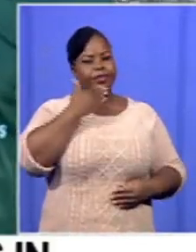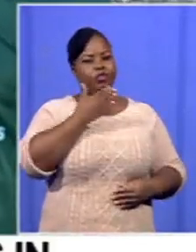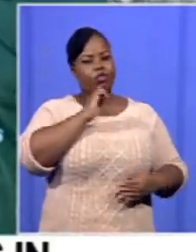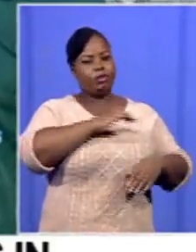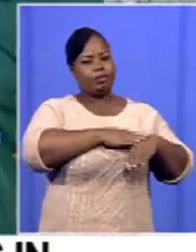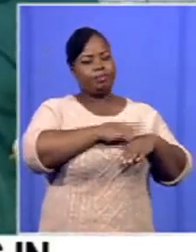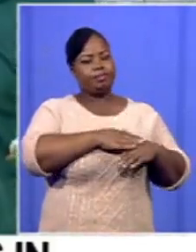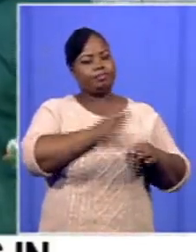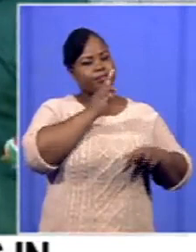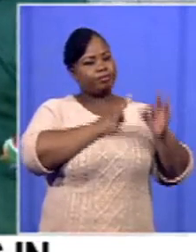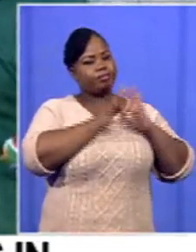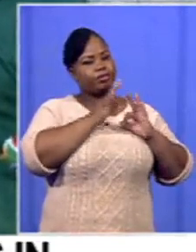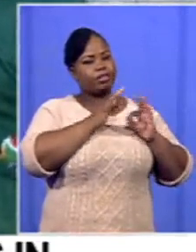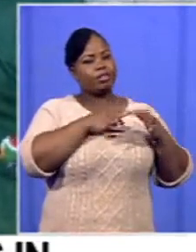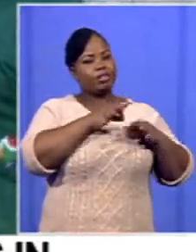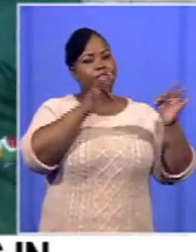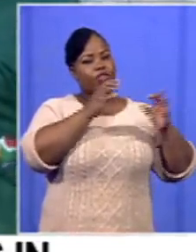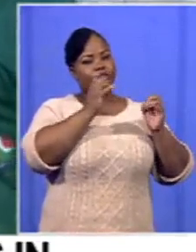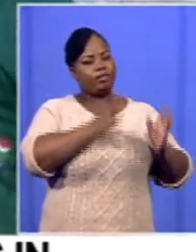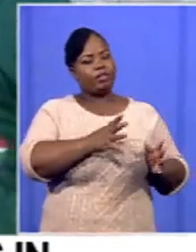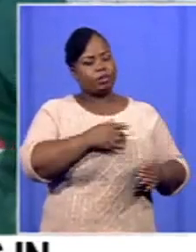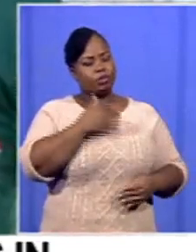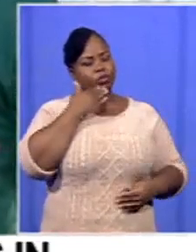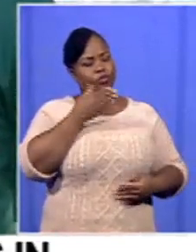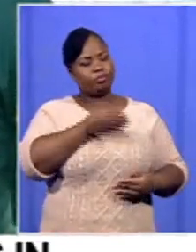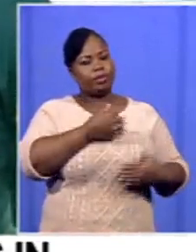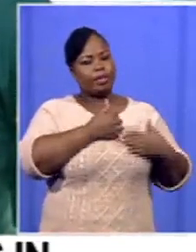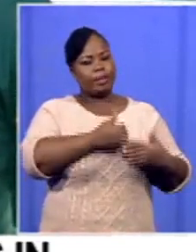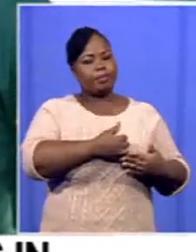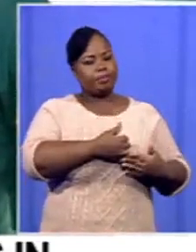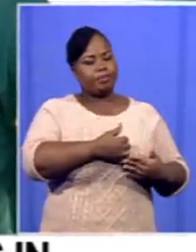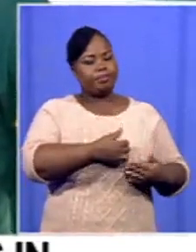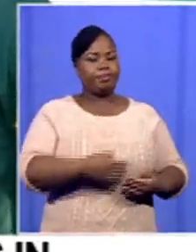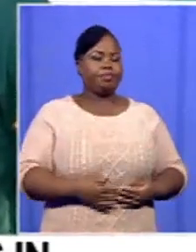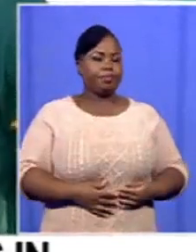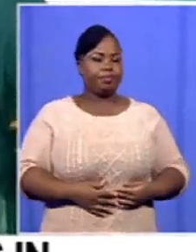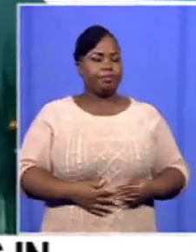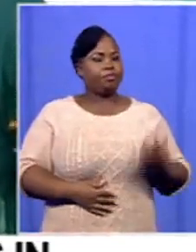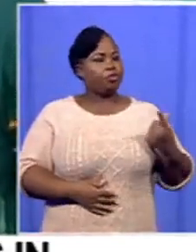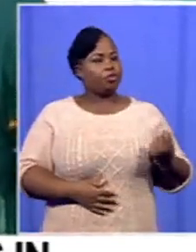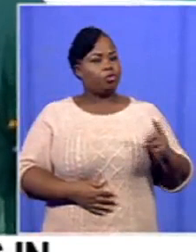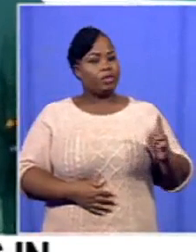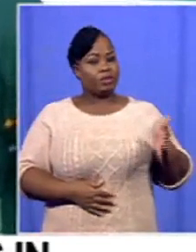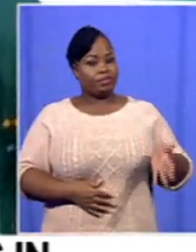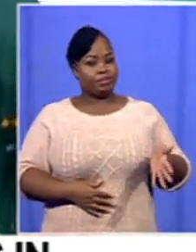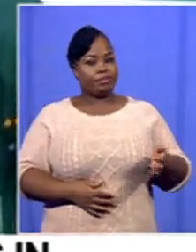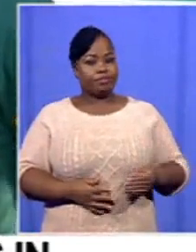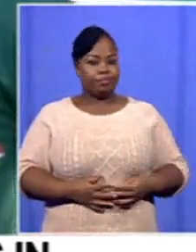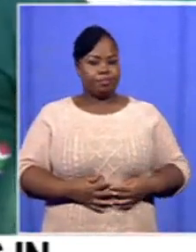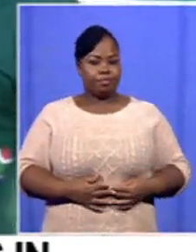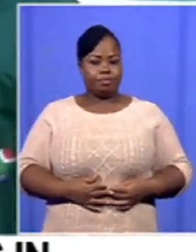Briefly about the Gift of the Givers stepping in during this time. What is the Gift of the Givers doing in Tongaat for the